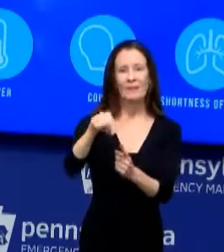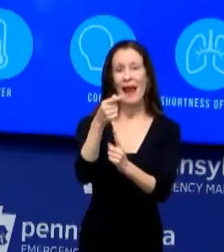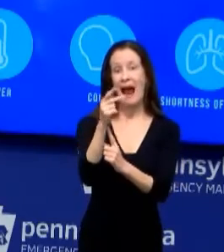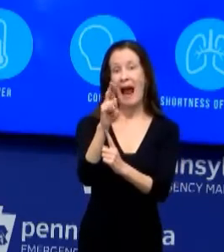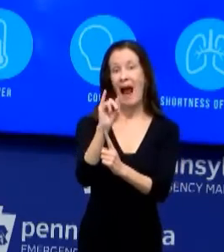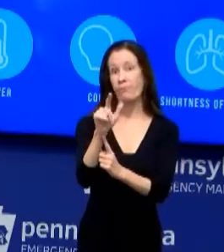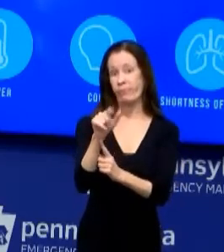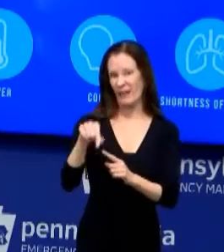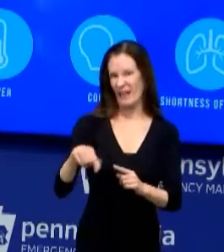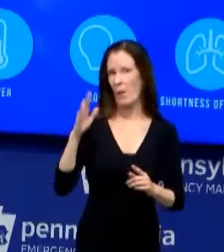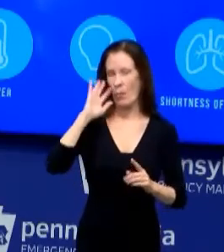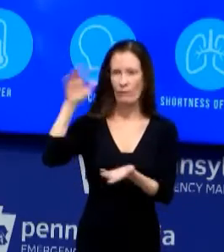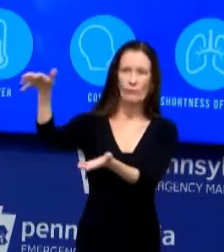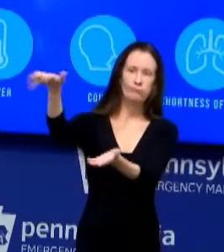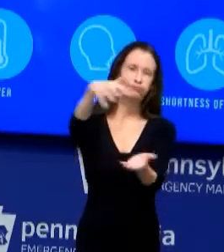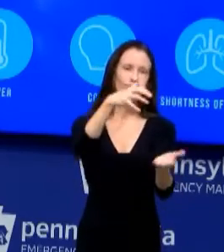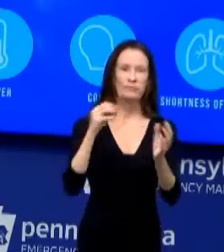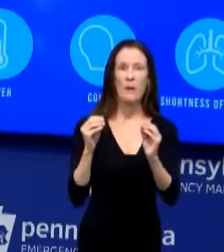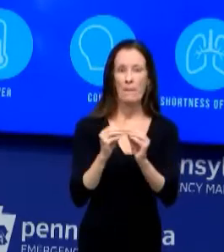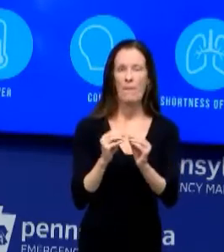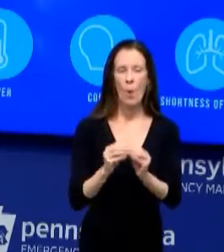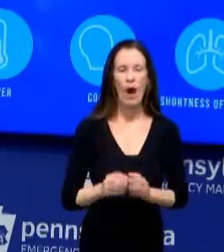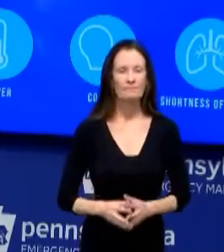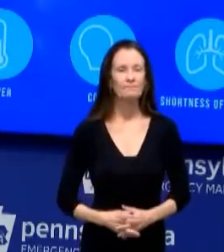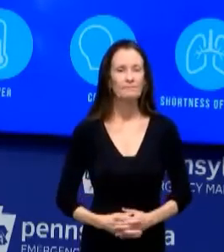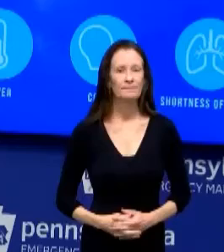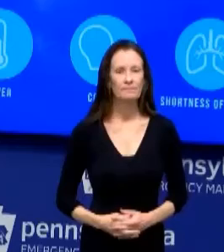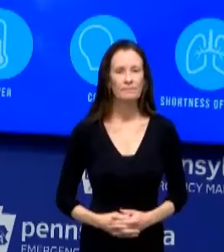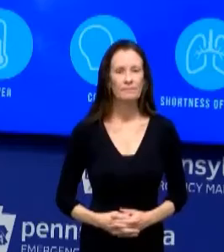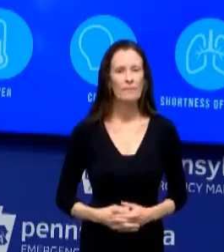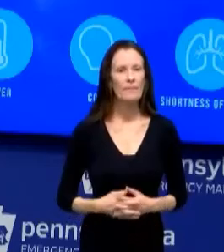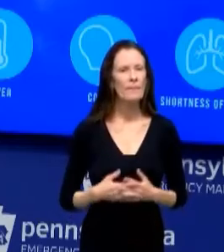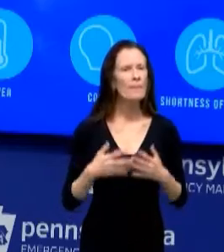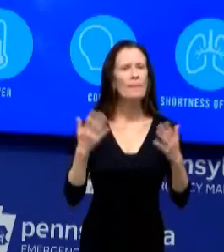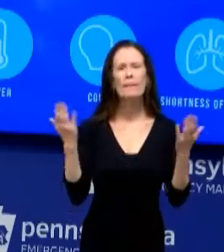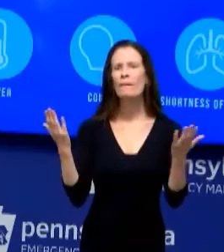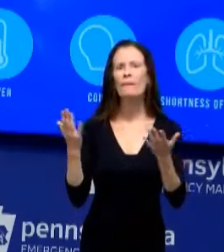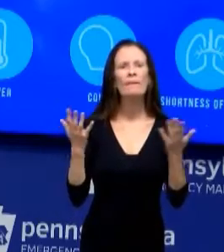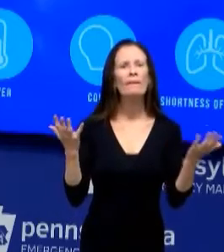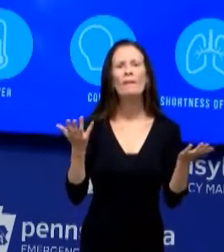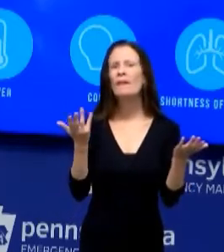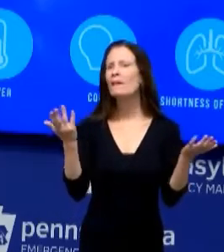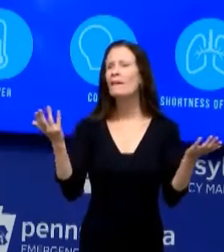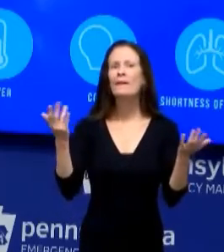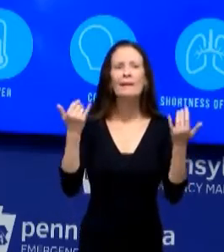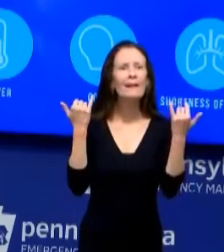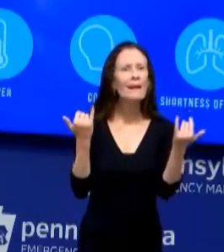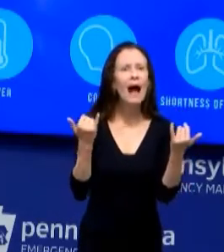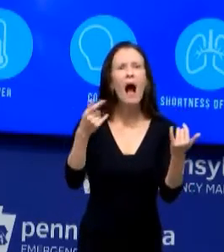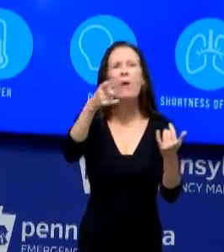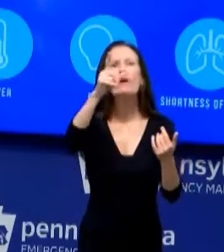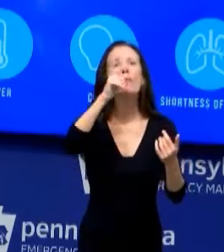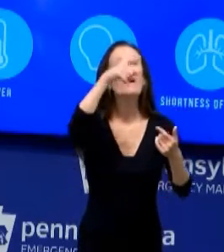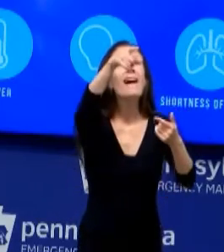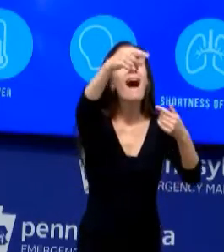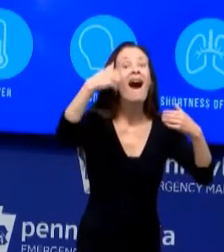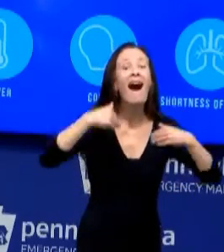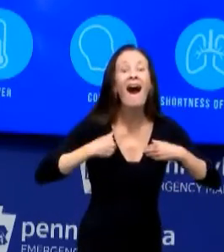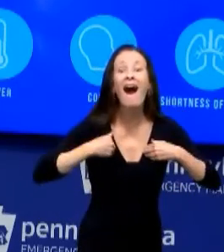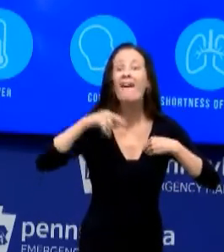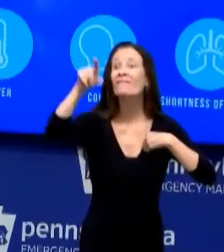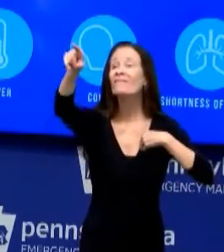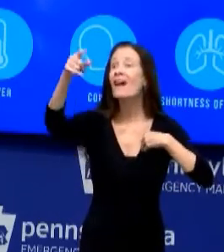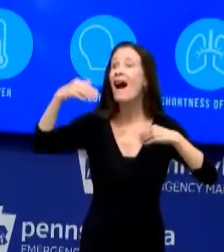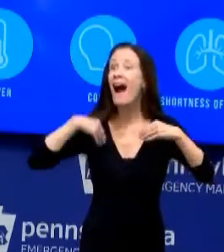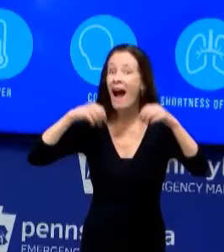we're purchasing on the open market ventilators and things, I don't know if we're in direct competition with other states, but I guess they might be looking to purchase